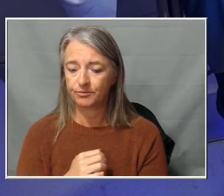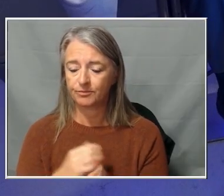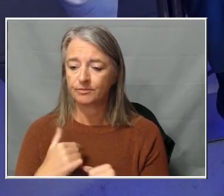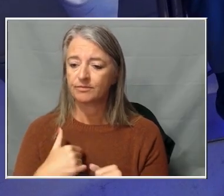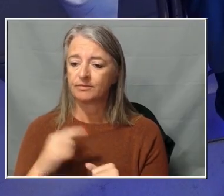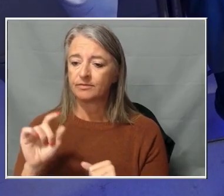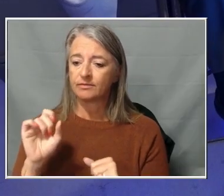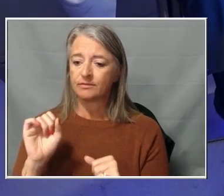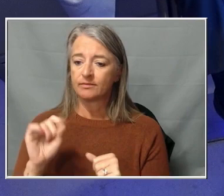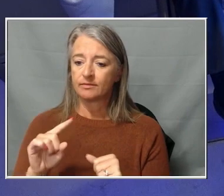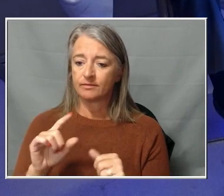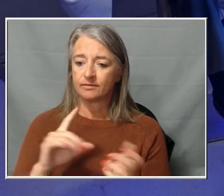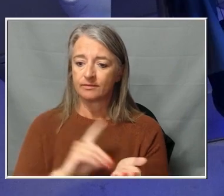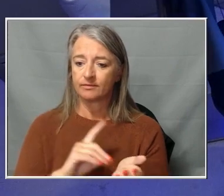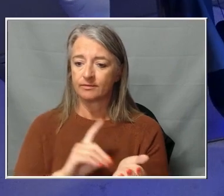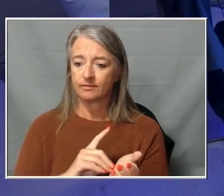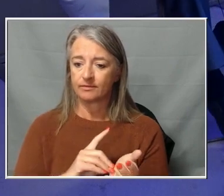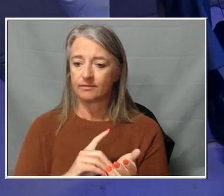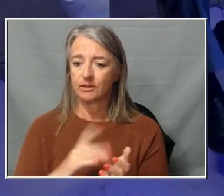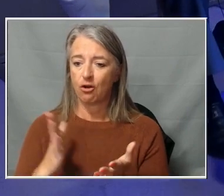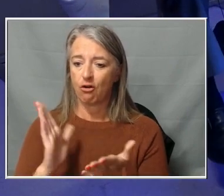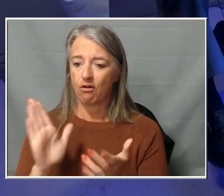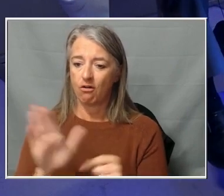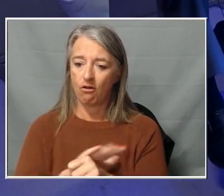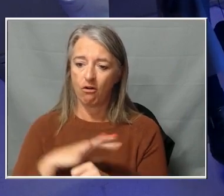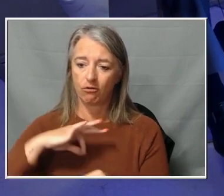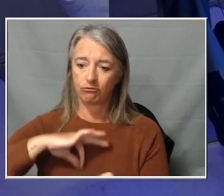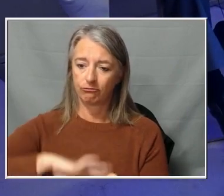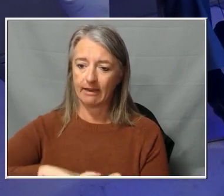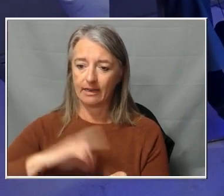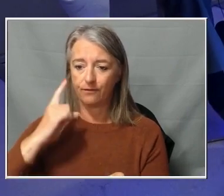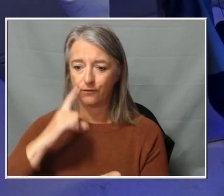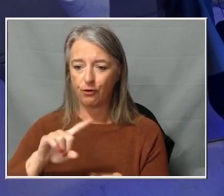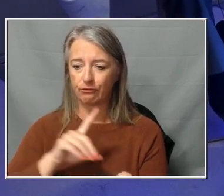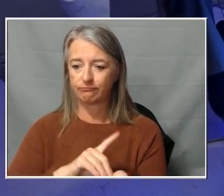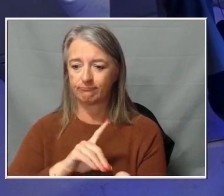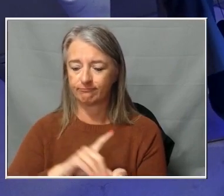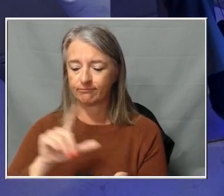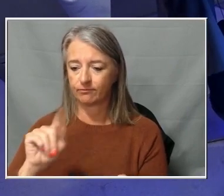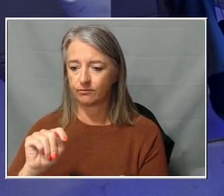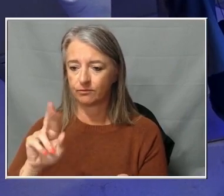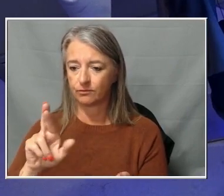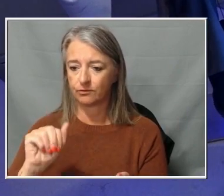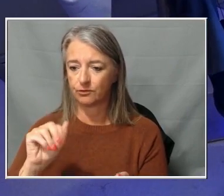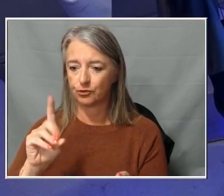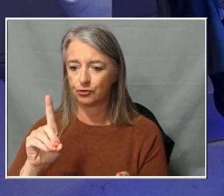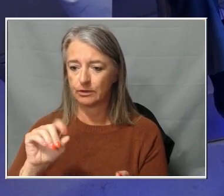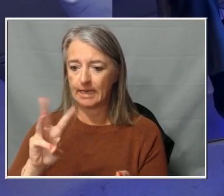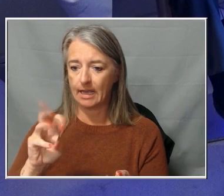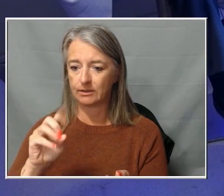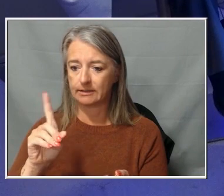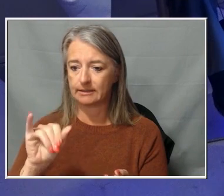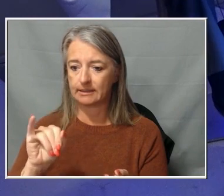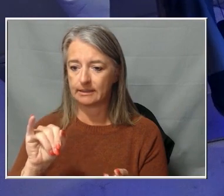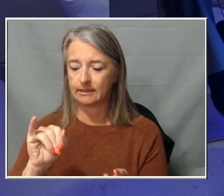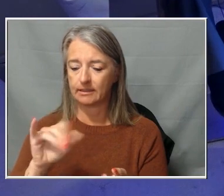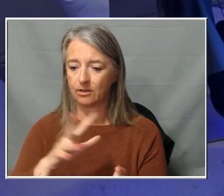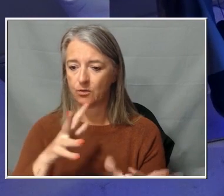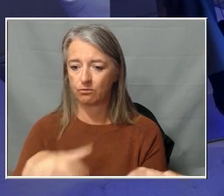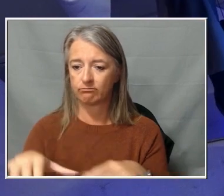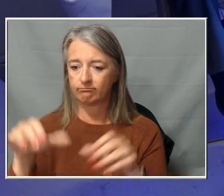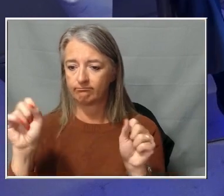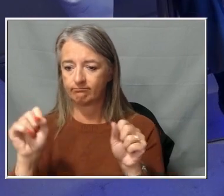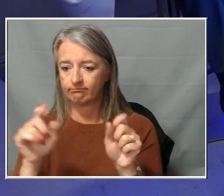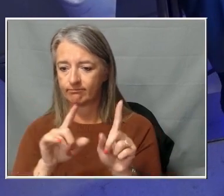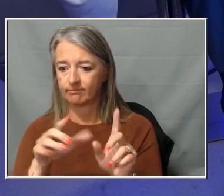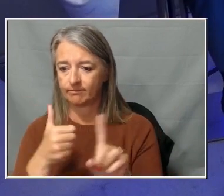on, but he gave you all the credit. He goes, oh, no, you got to get that guy on. And I said, so, no, he goes, no, I want to step aside and let you take all the credit for this. I